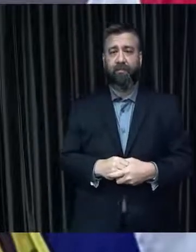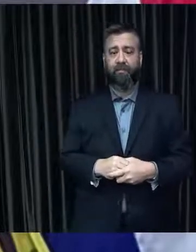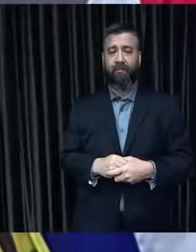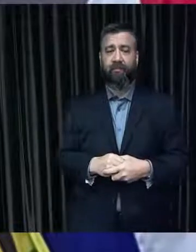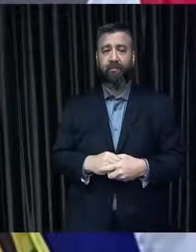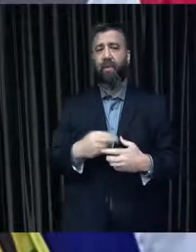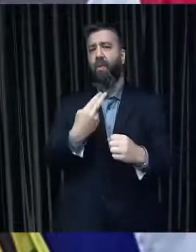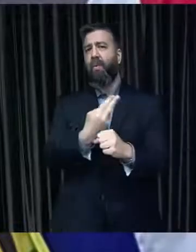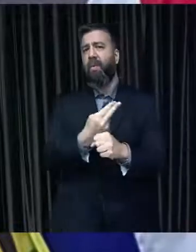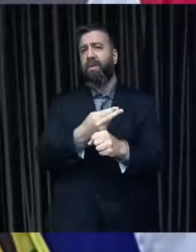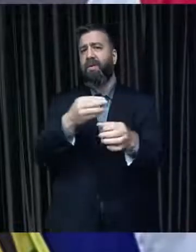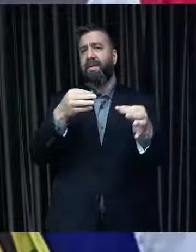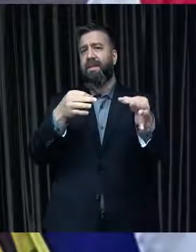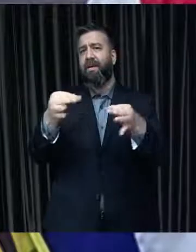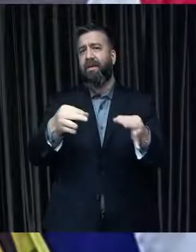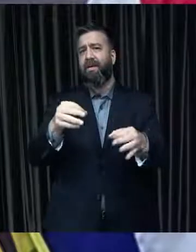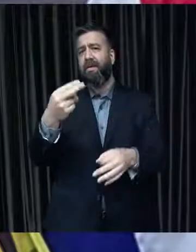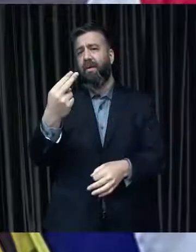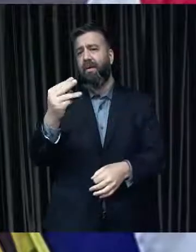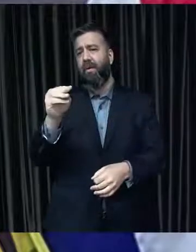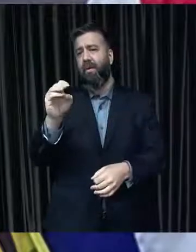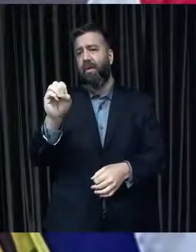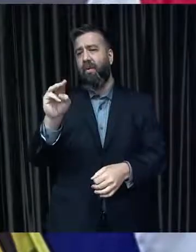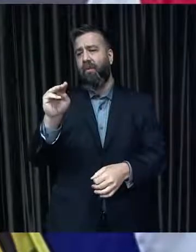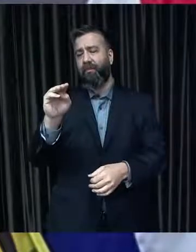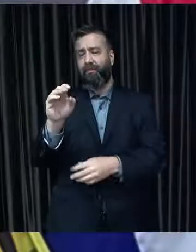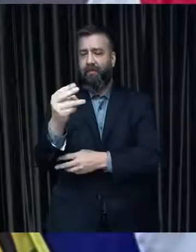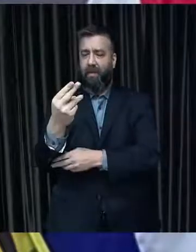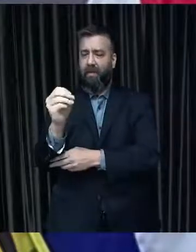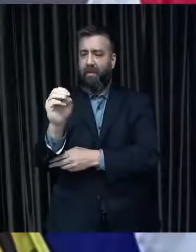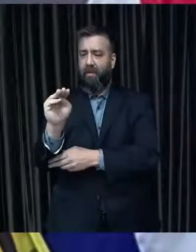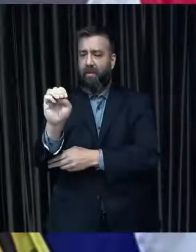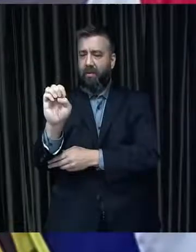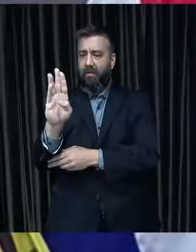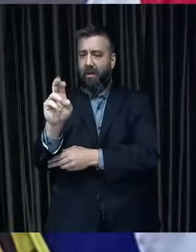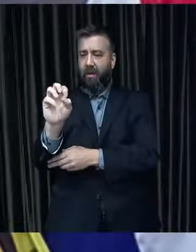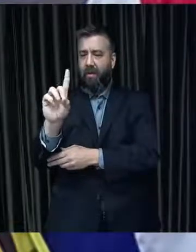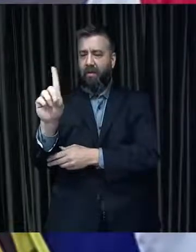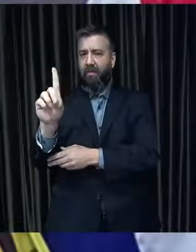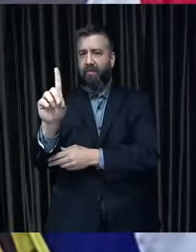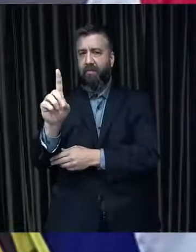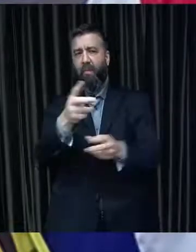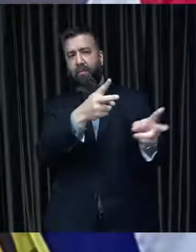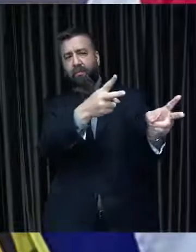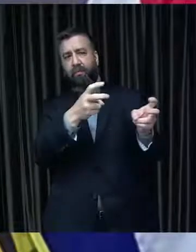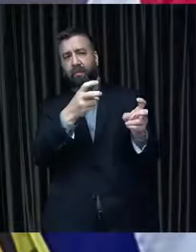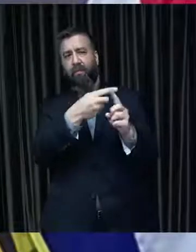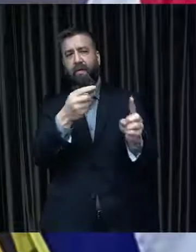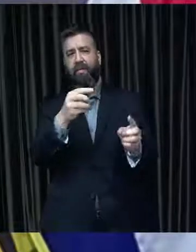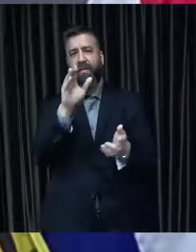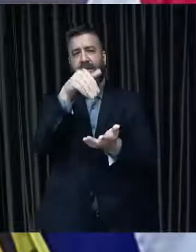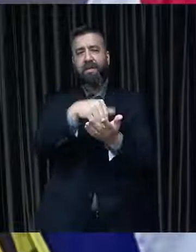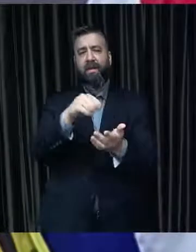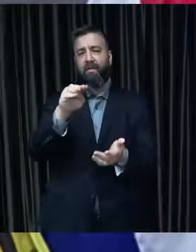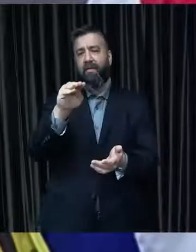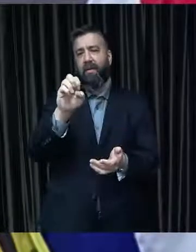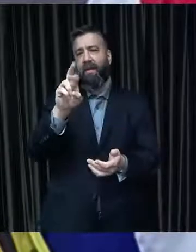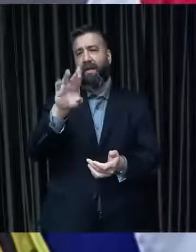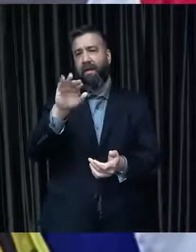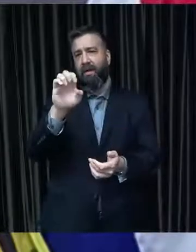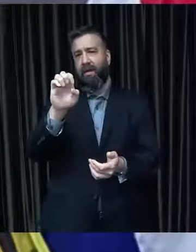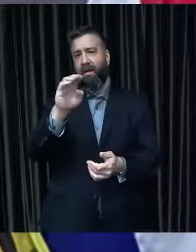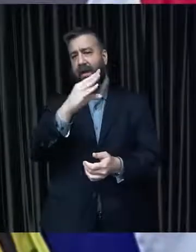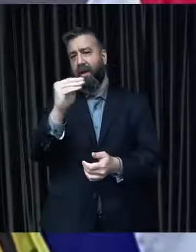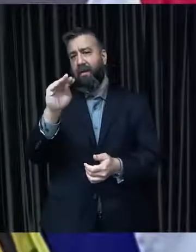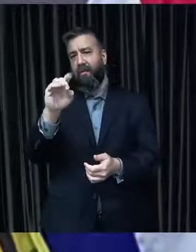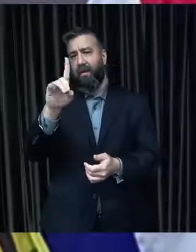the definition of homebound from the Center for Medicare and Medicaid Services. We believe that there are several thousand individuals in St. Louis